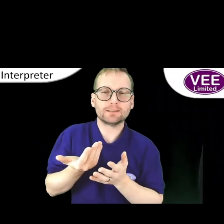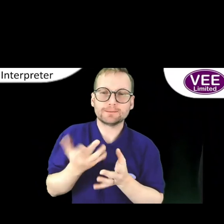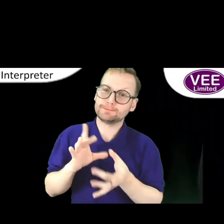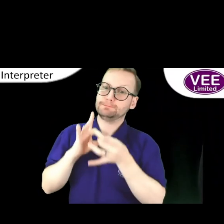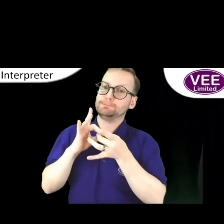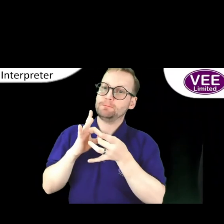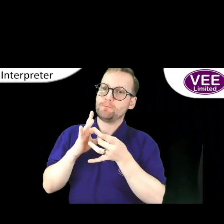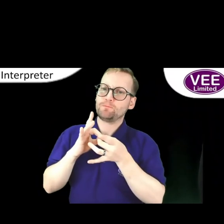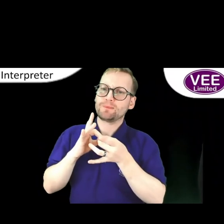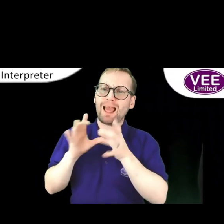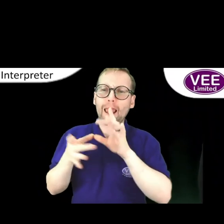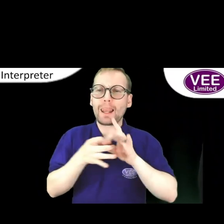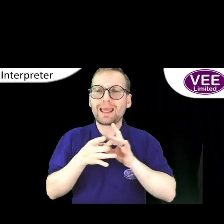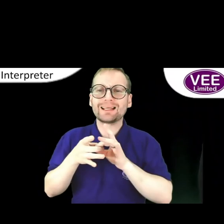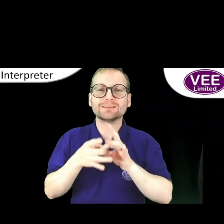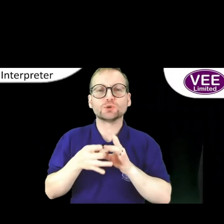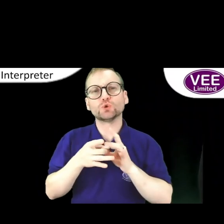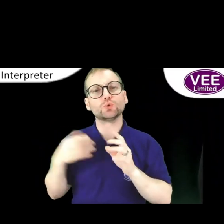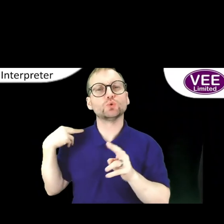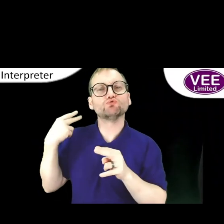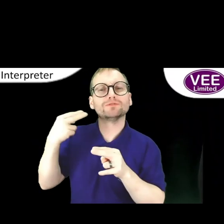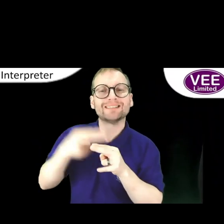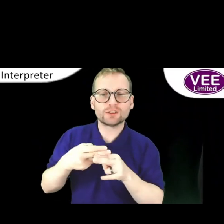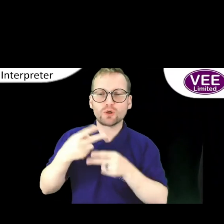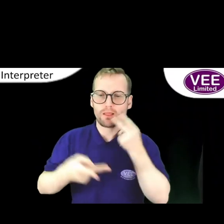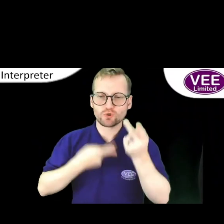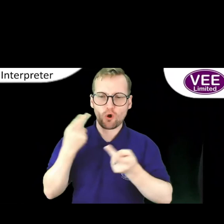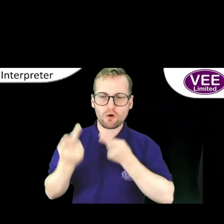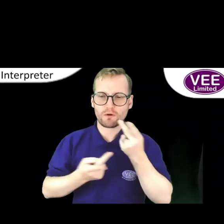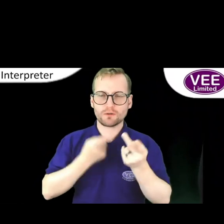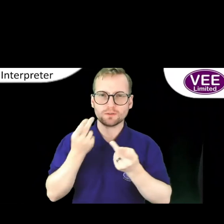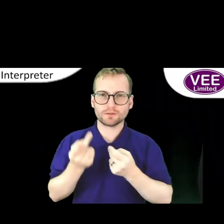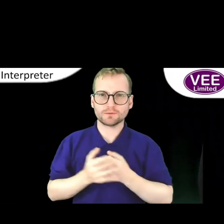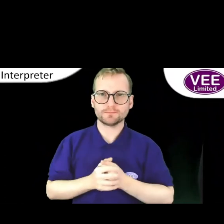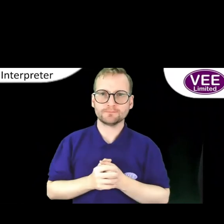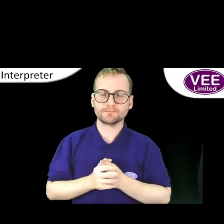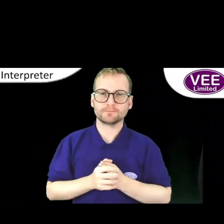and rolls it into the form of a kind of traditional song.